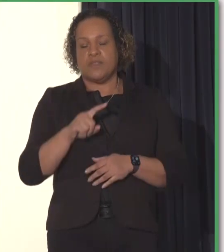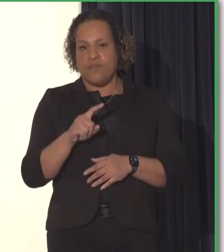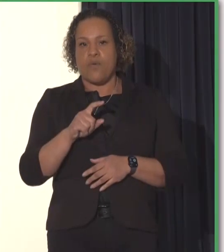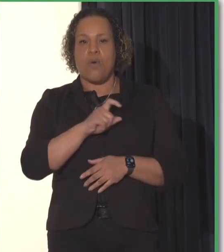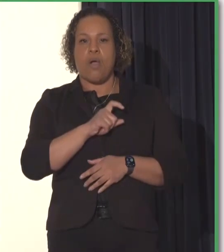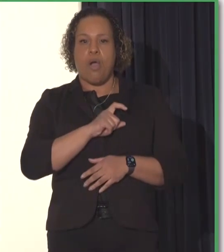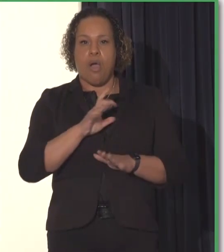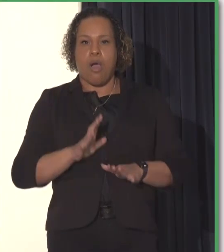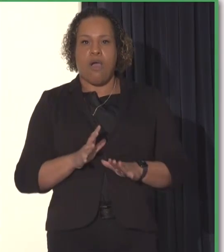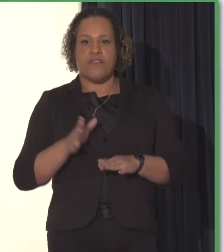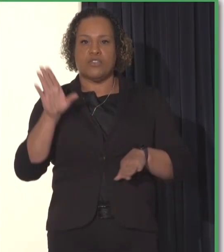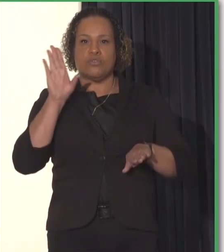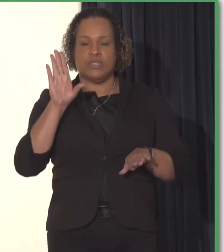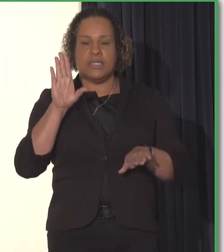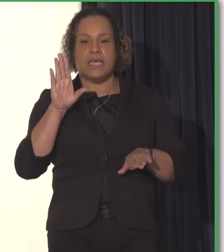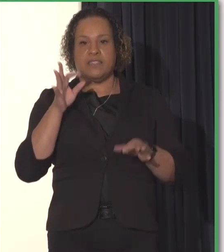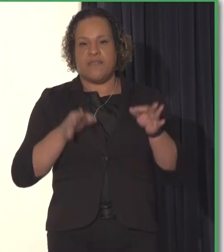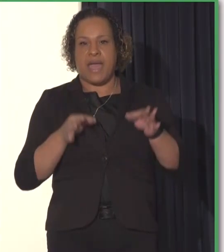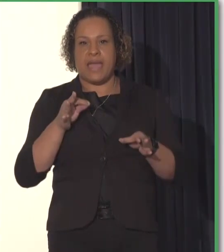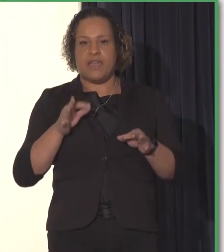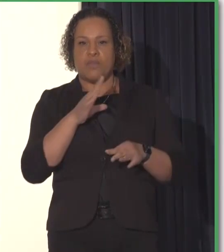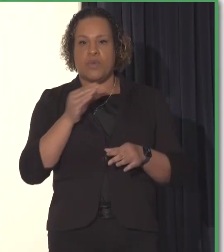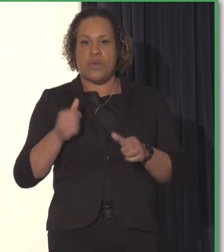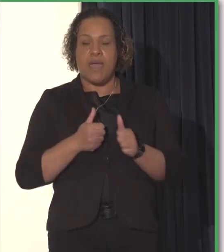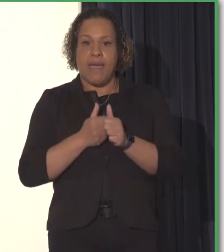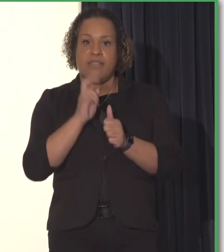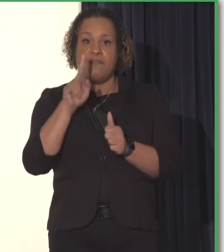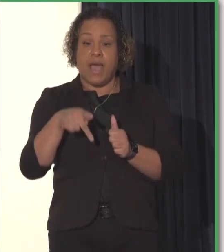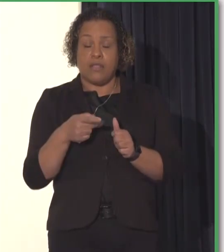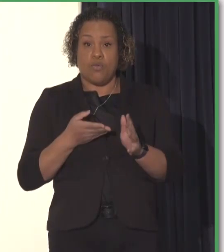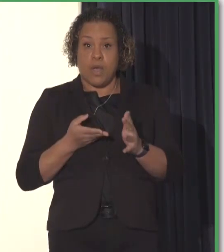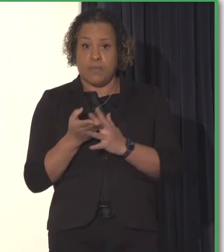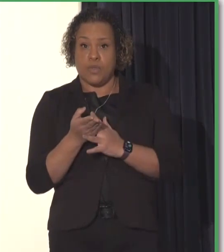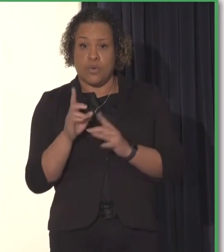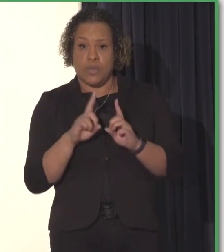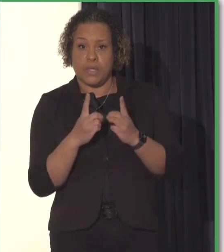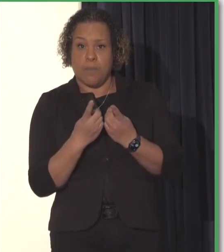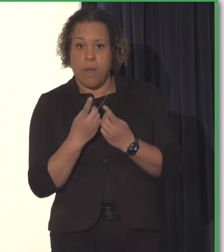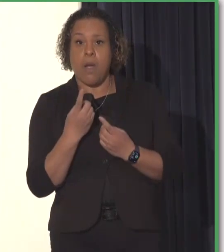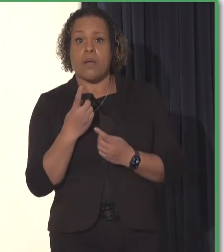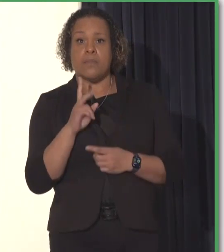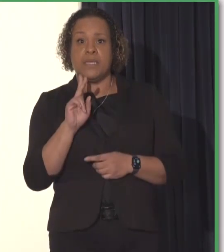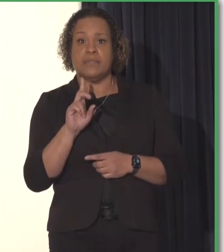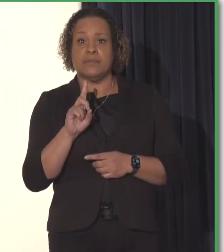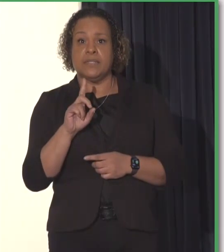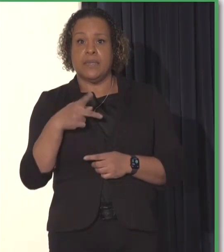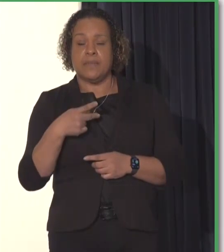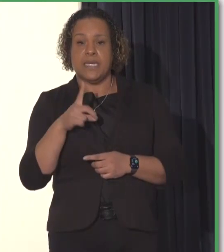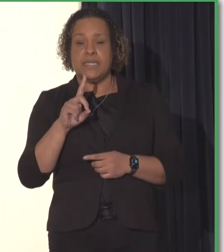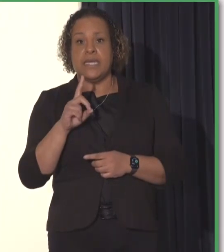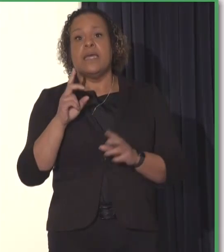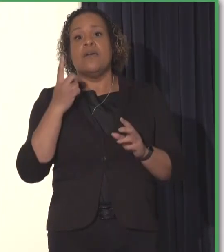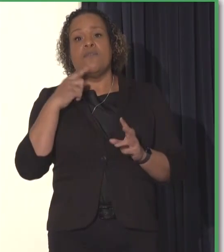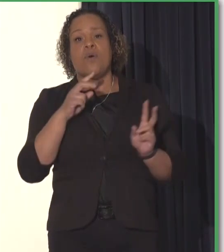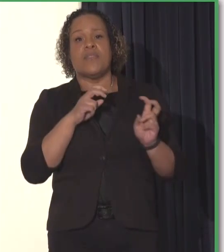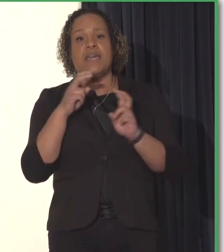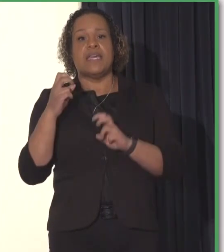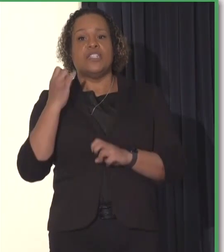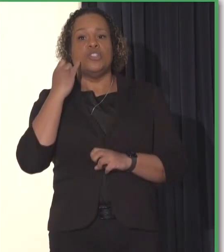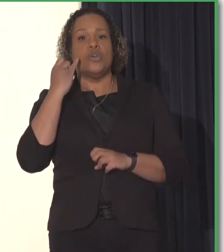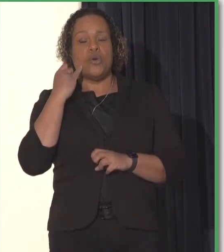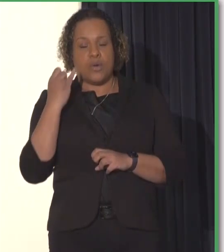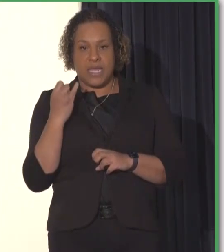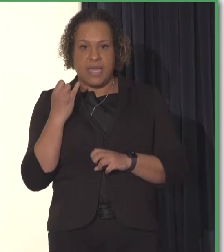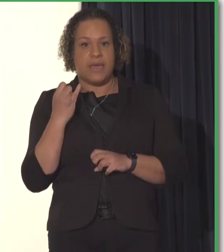the tremendous follow-through, quite frankly, that's done by the department regarding the issues when officers get subpoenas